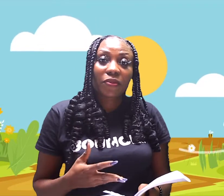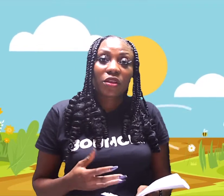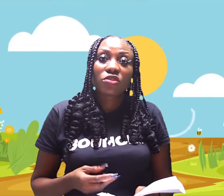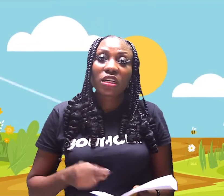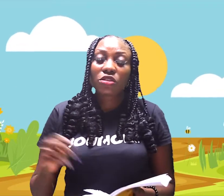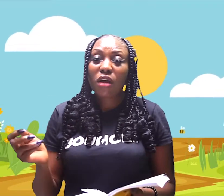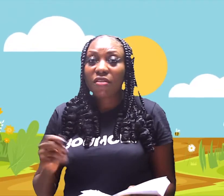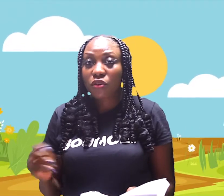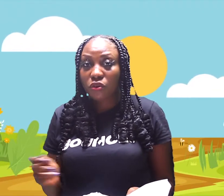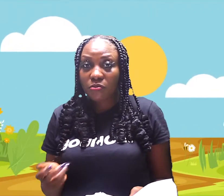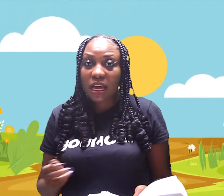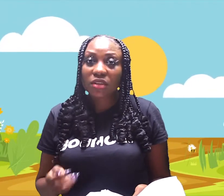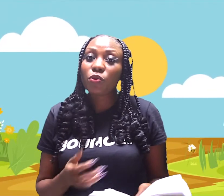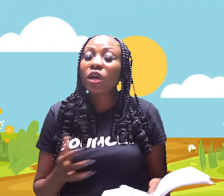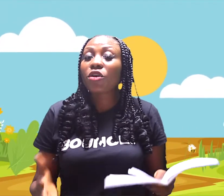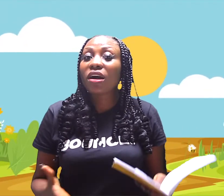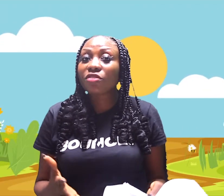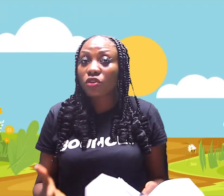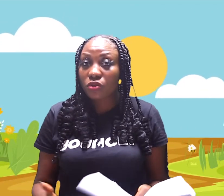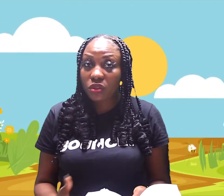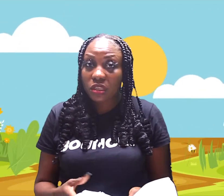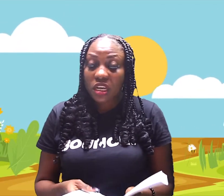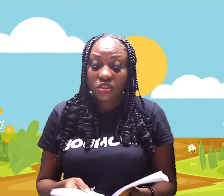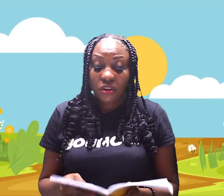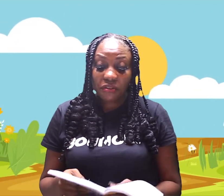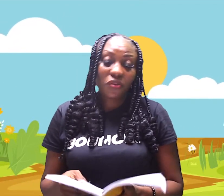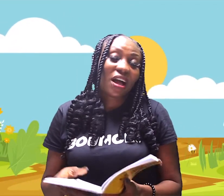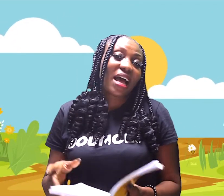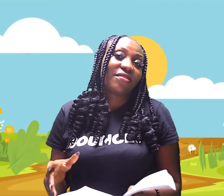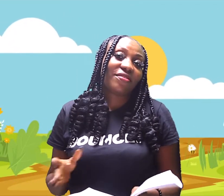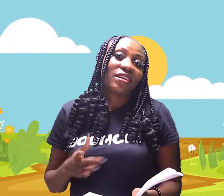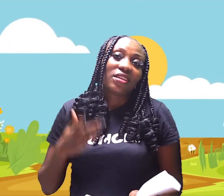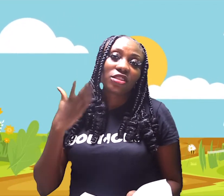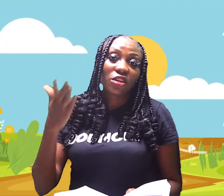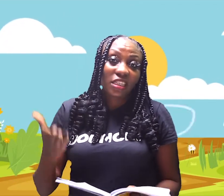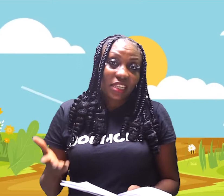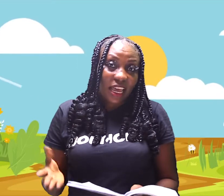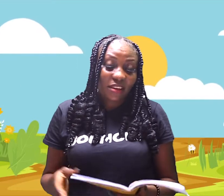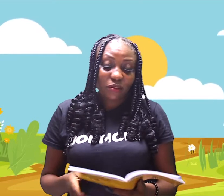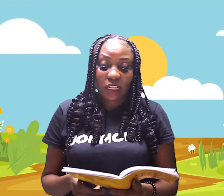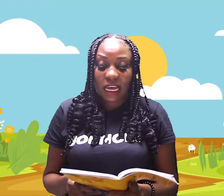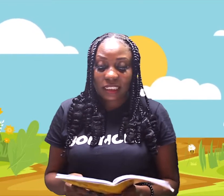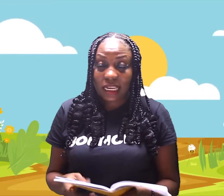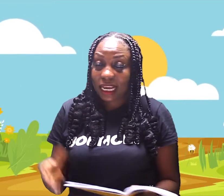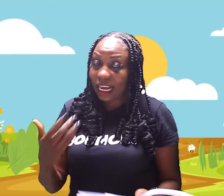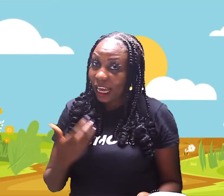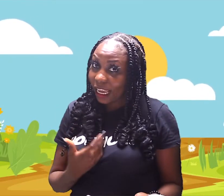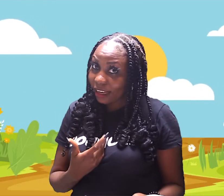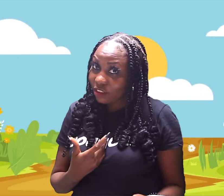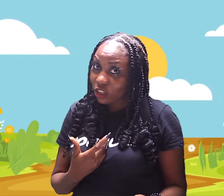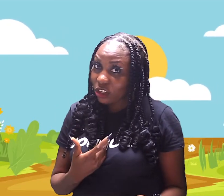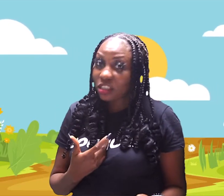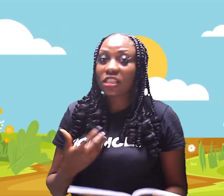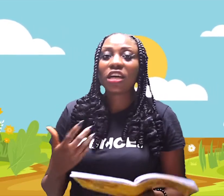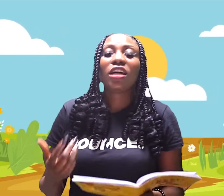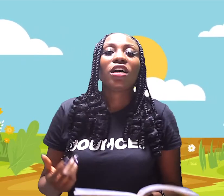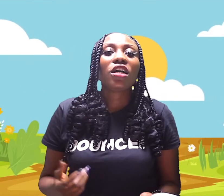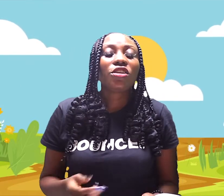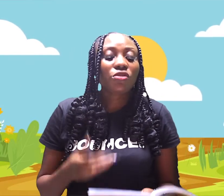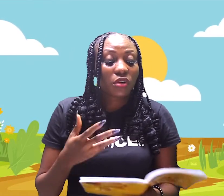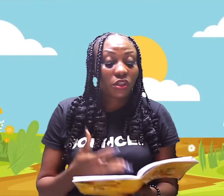study so that you have your notepad where you have your notes. So if you have studied ahead of class like I have